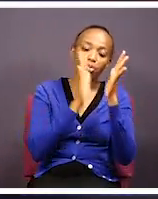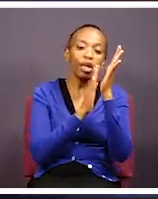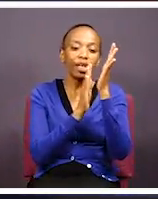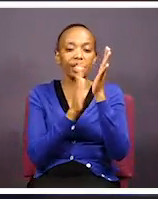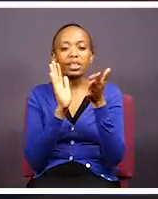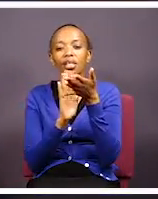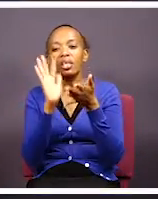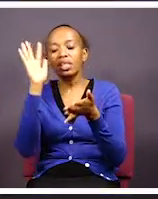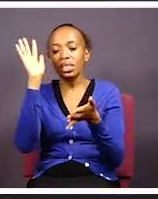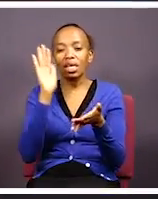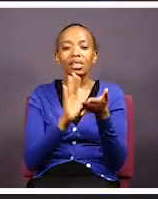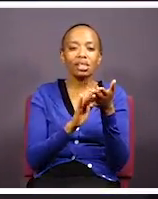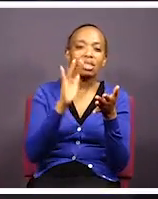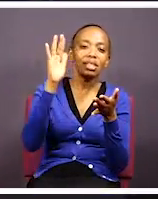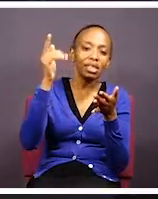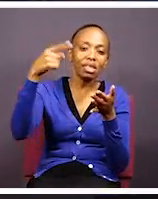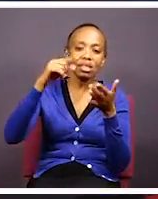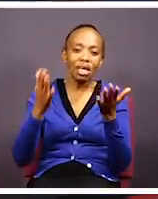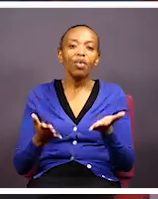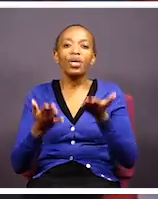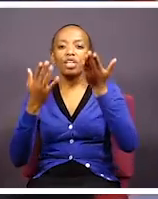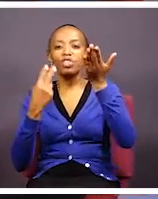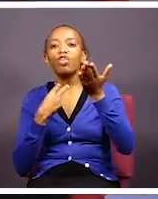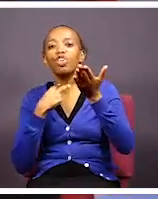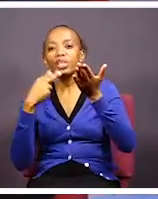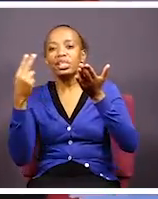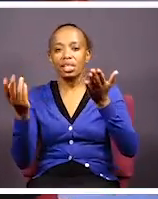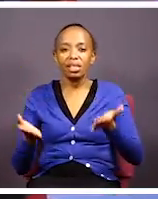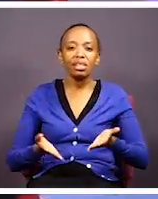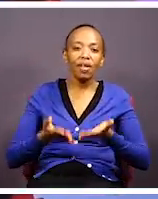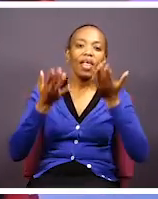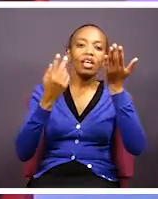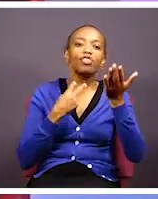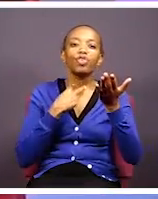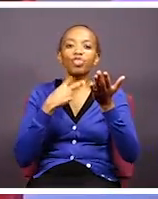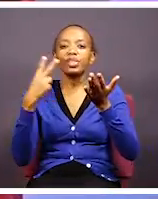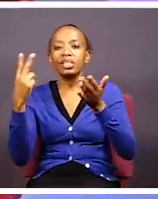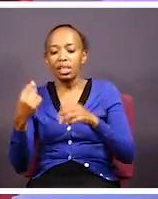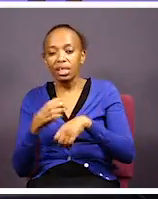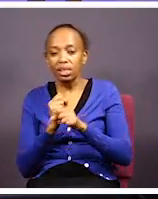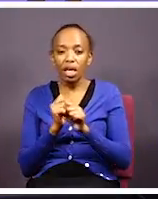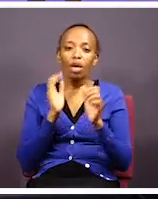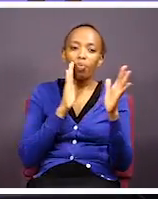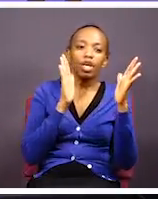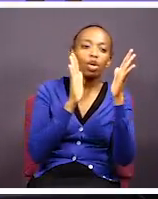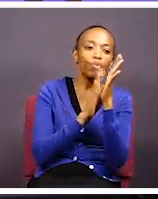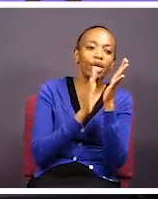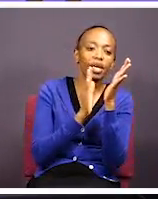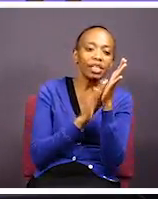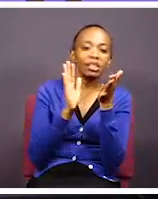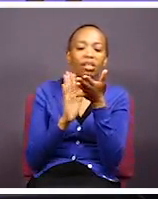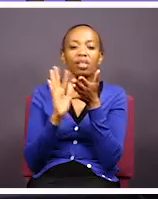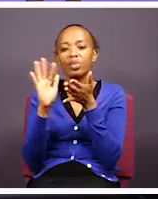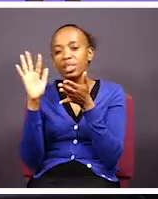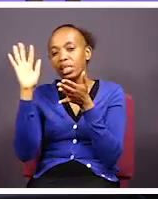make your praise the glorious glorious we lift our voices lift our voice please make your